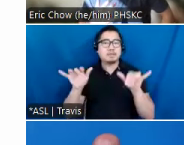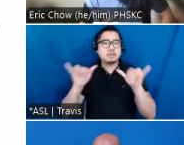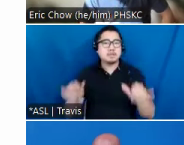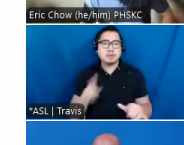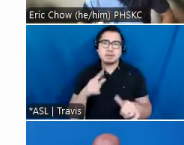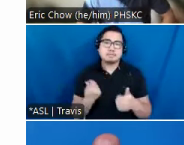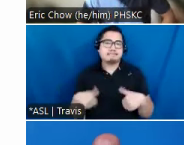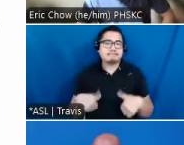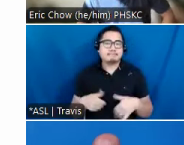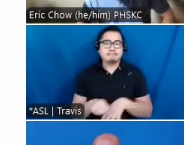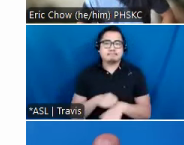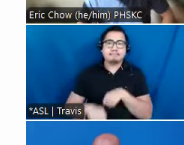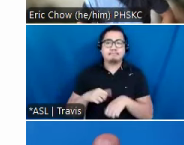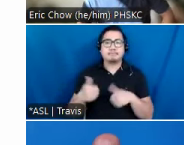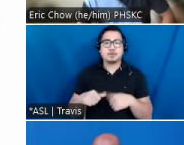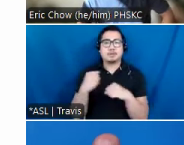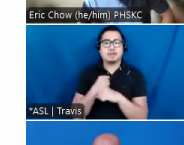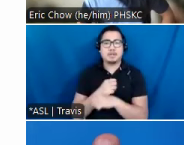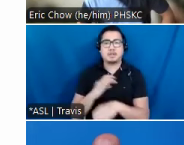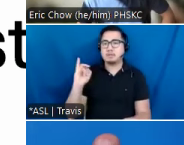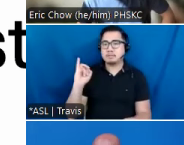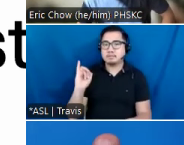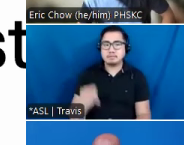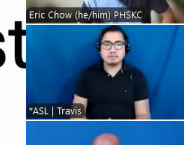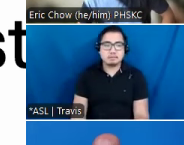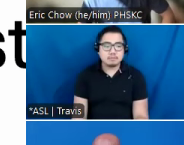to fend off this infection.